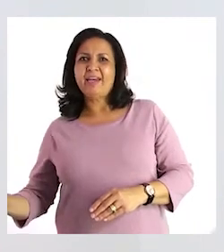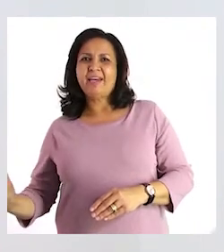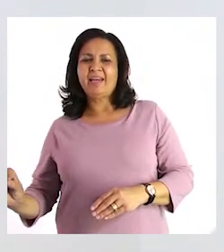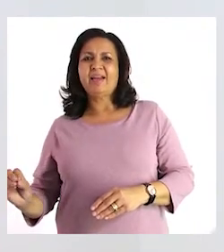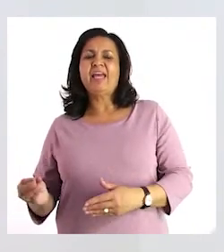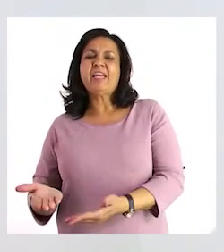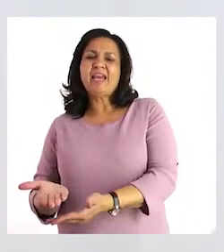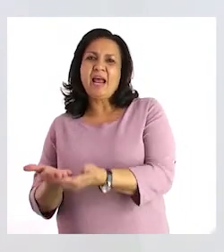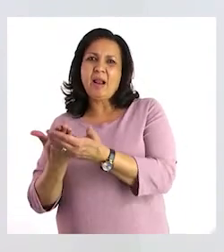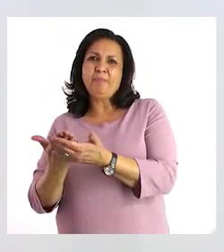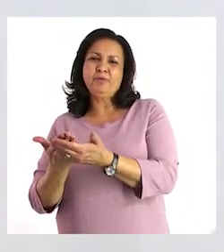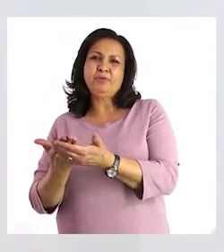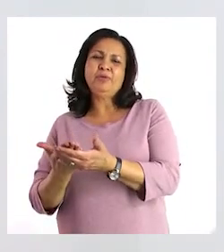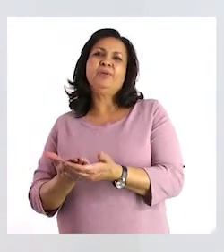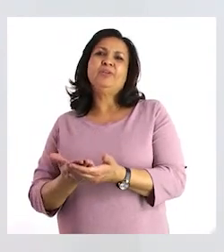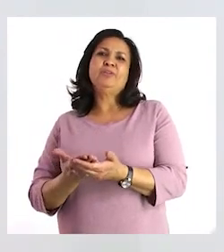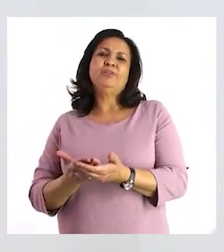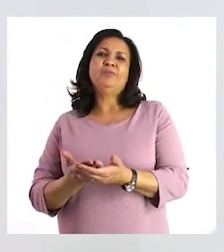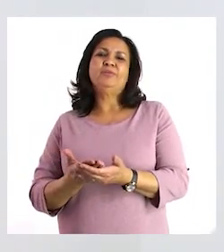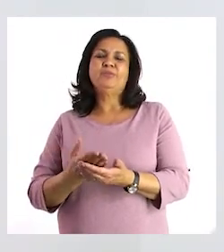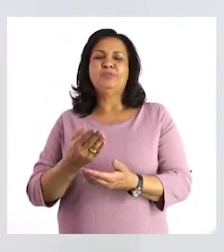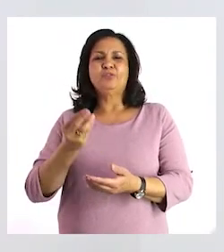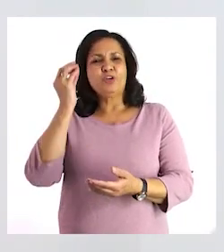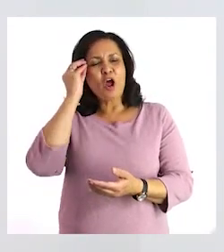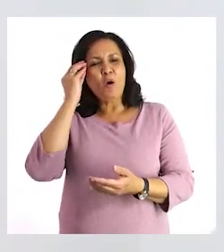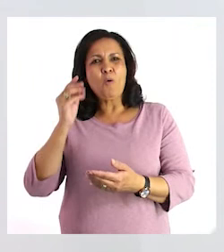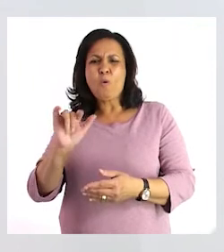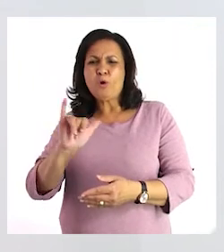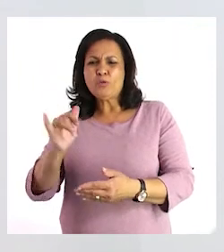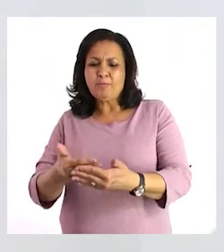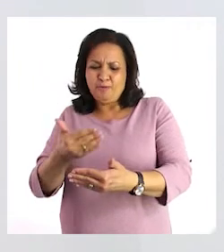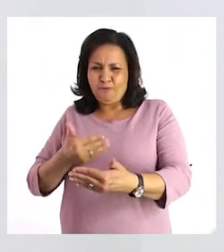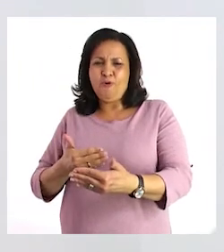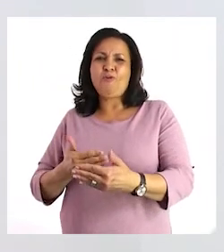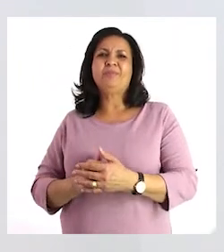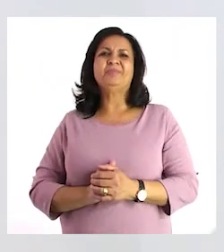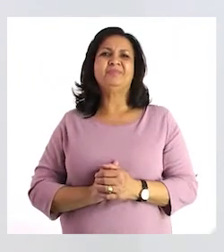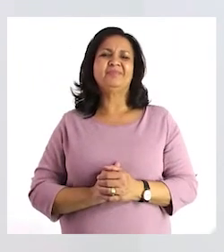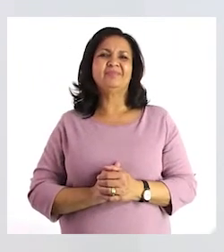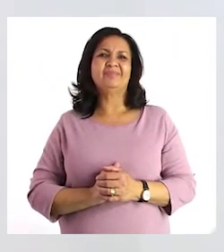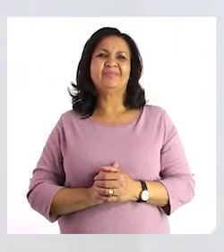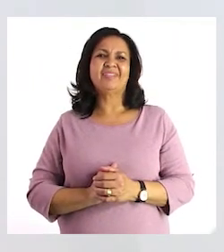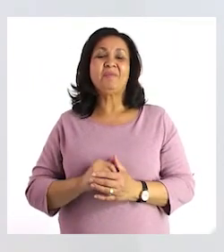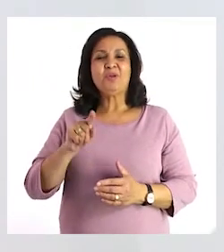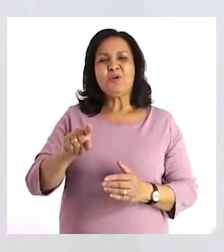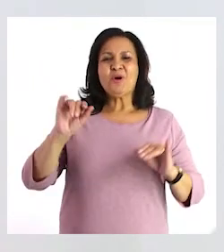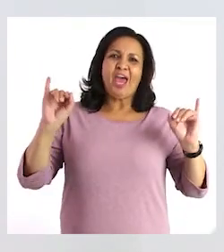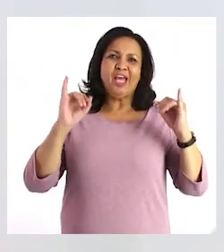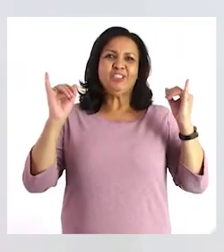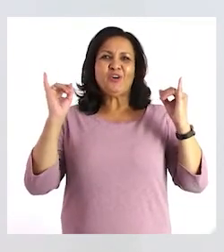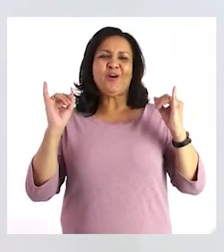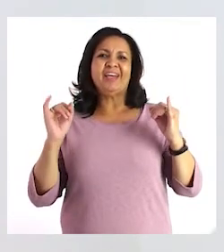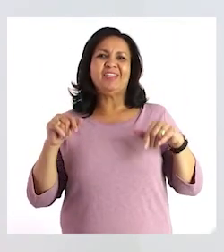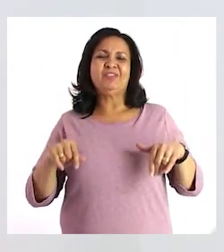it can help you to find the number that comes before the number. I hope you enjoyed today's lesson, but before